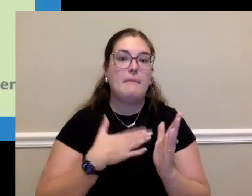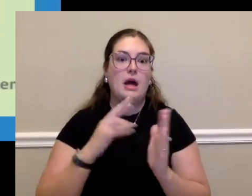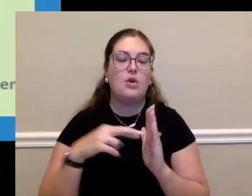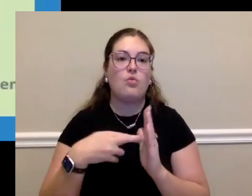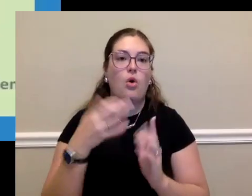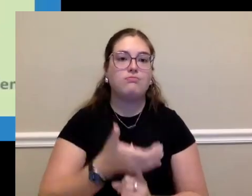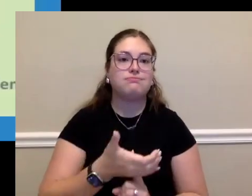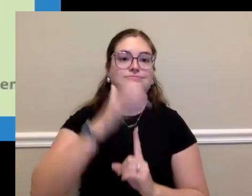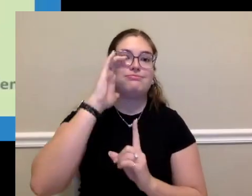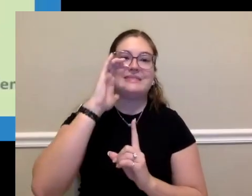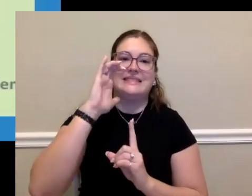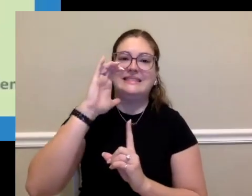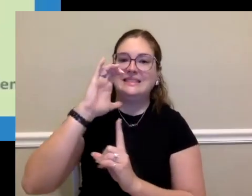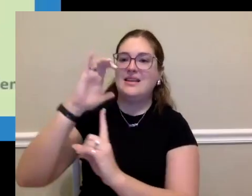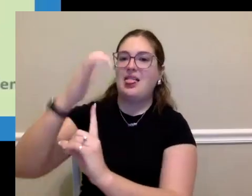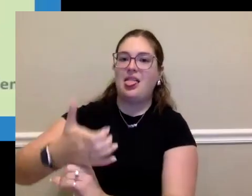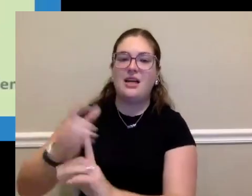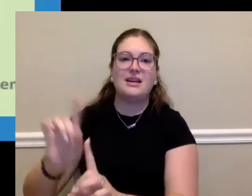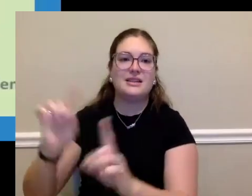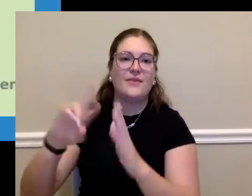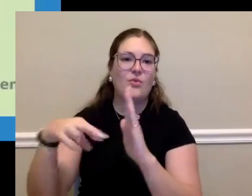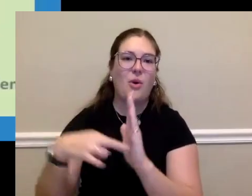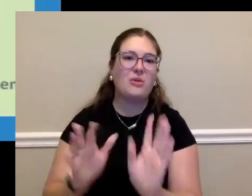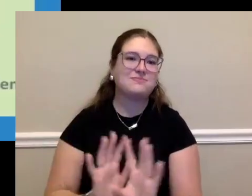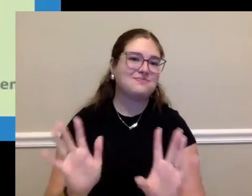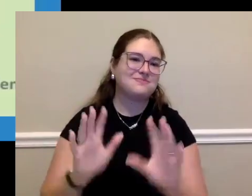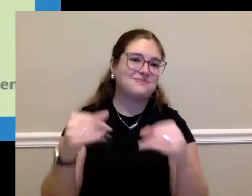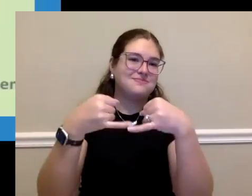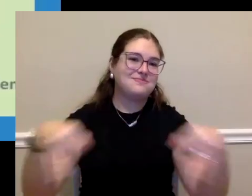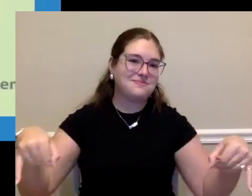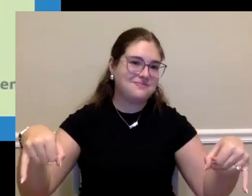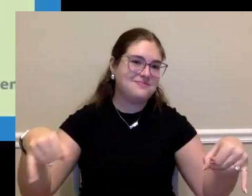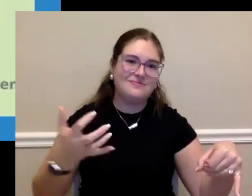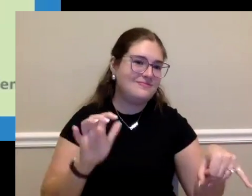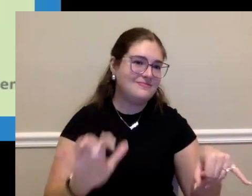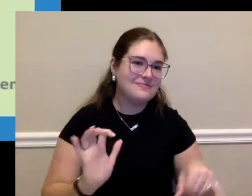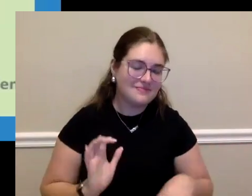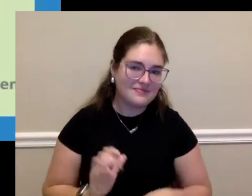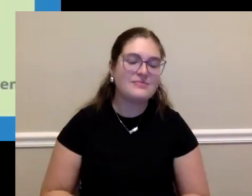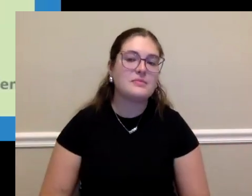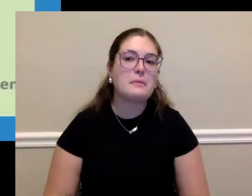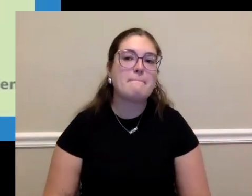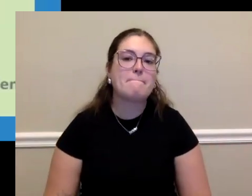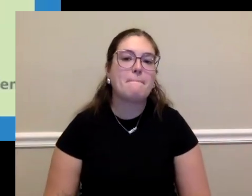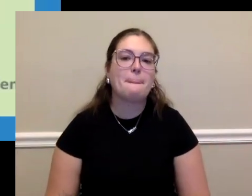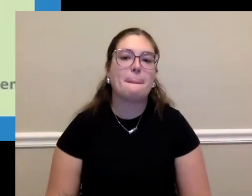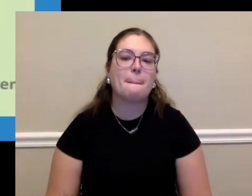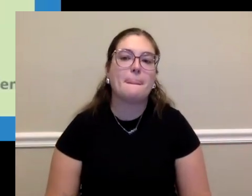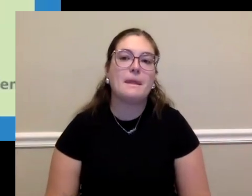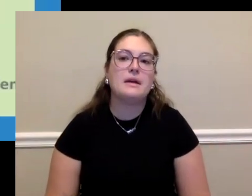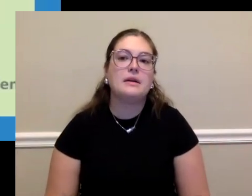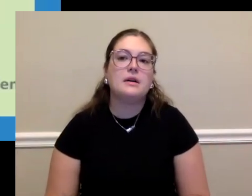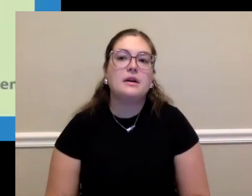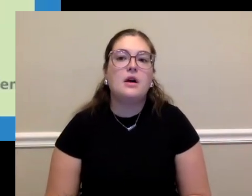don't like to take on responsibilities that I feel are not mine. Um, so so in a